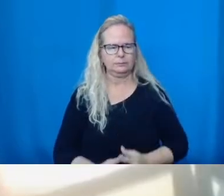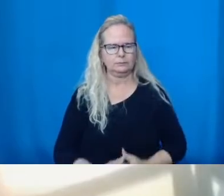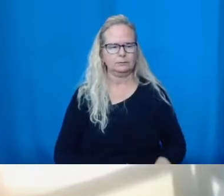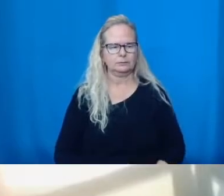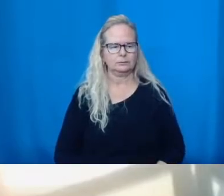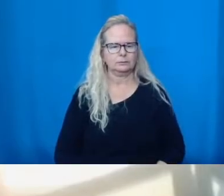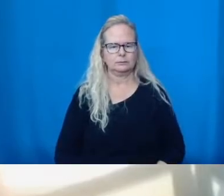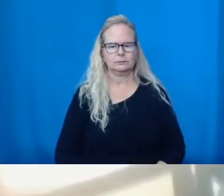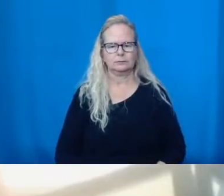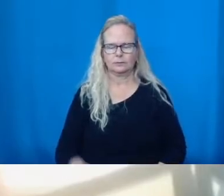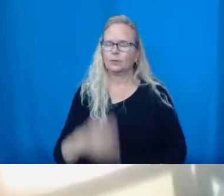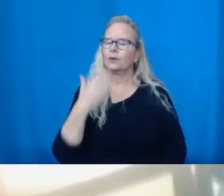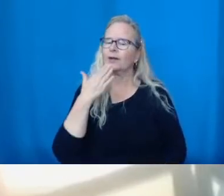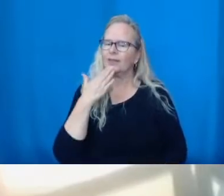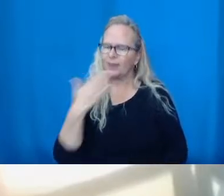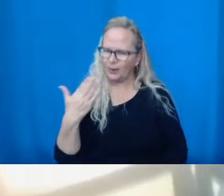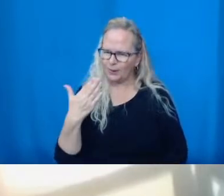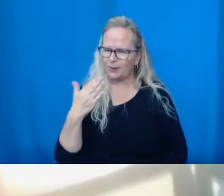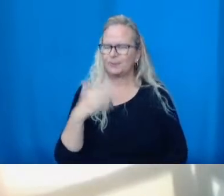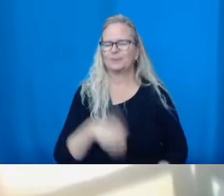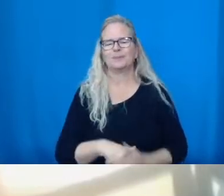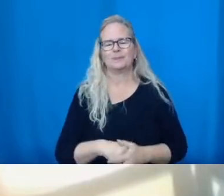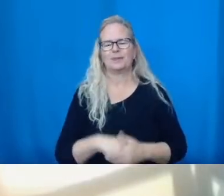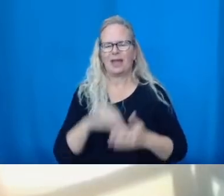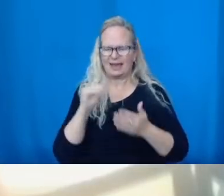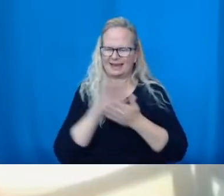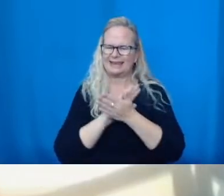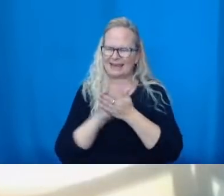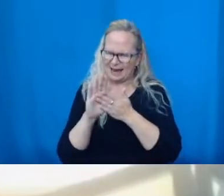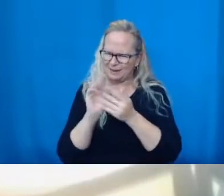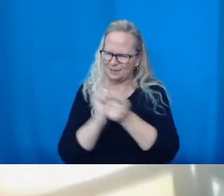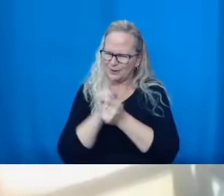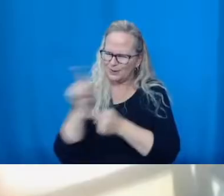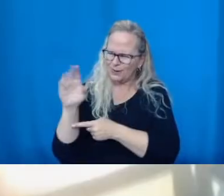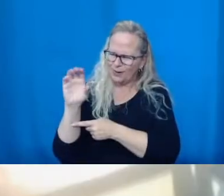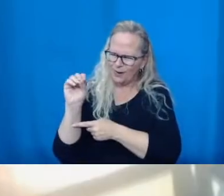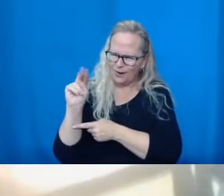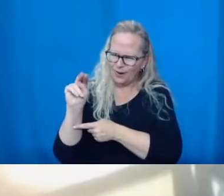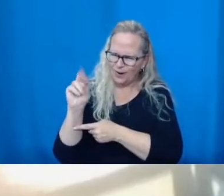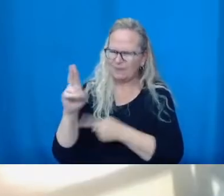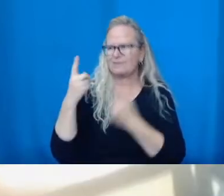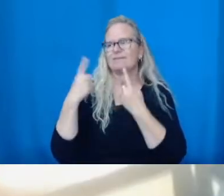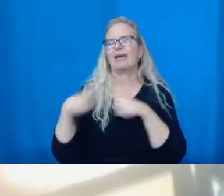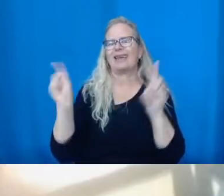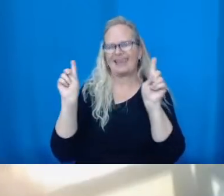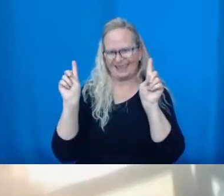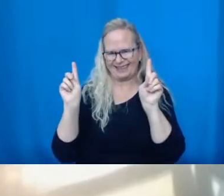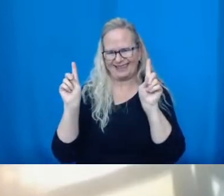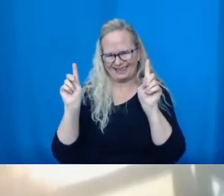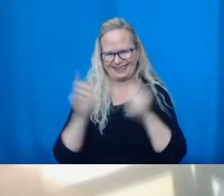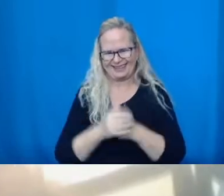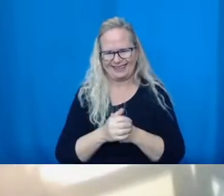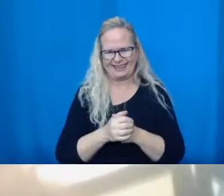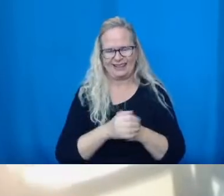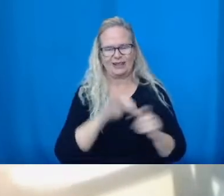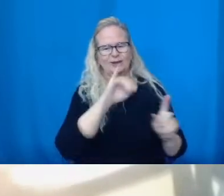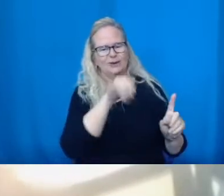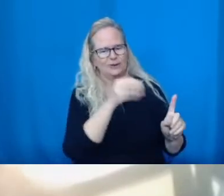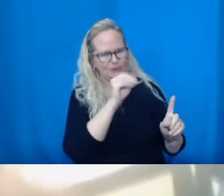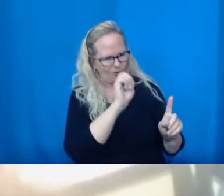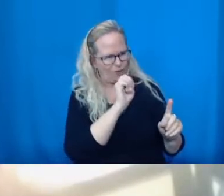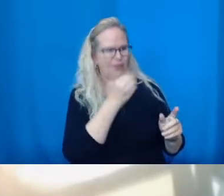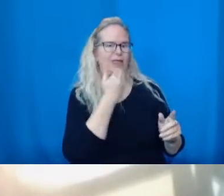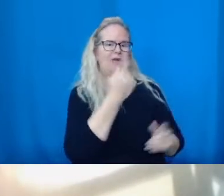thanks for inviting me to talk as well with the group. So I'm an occupational hygienist. I've got 30